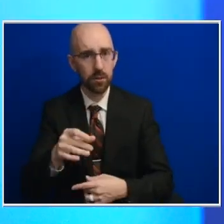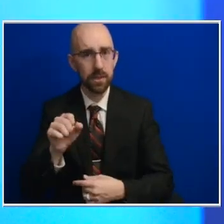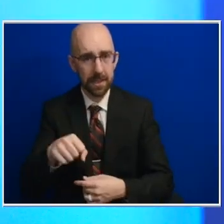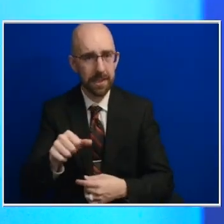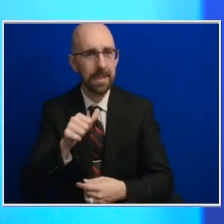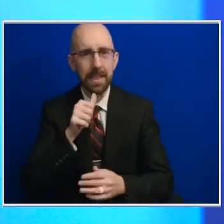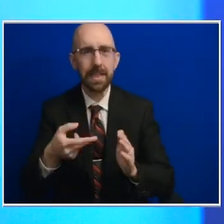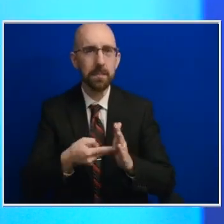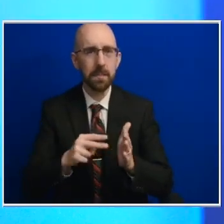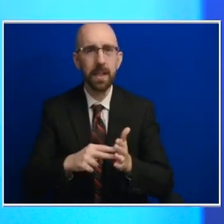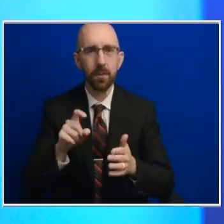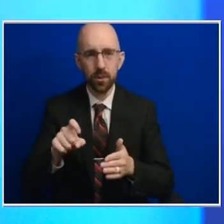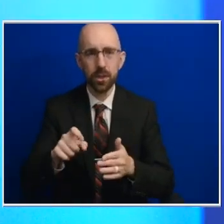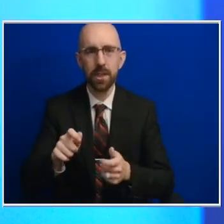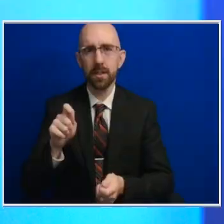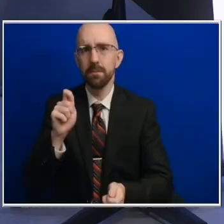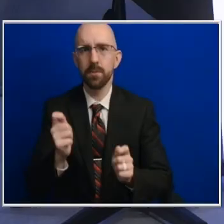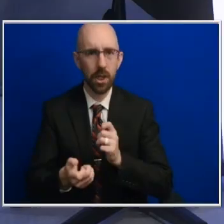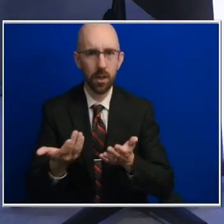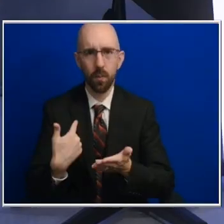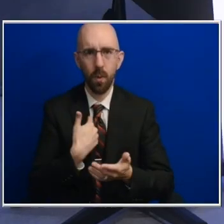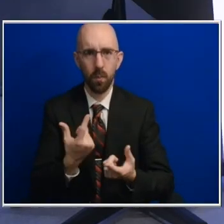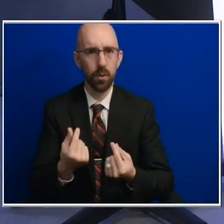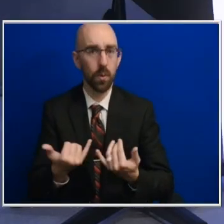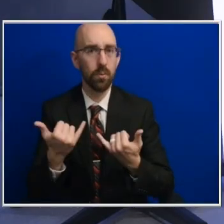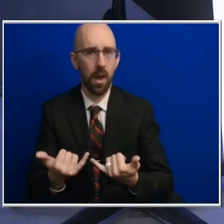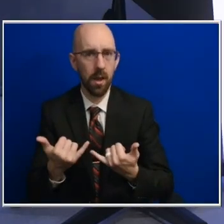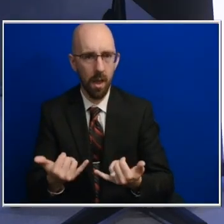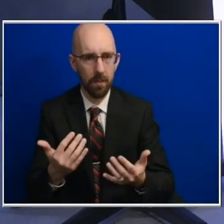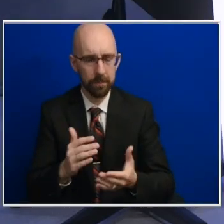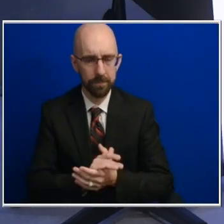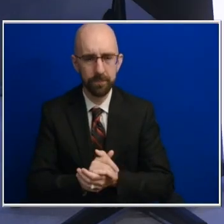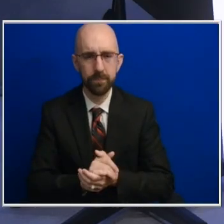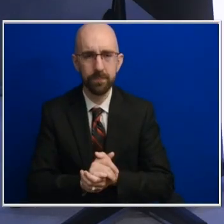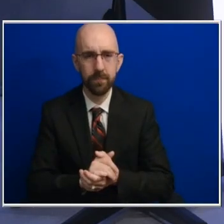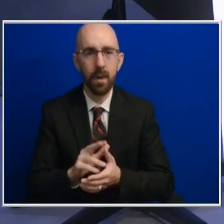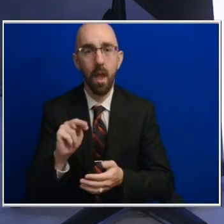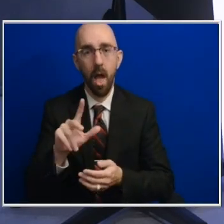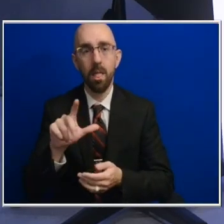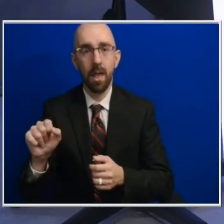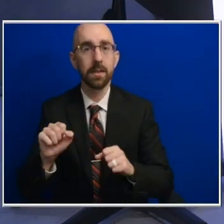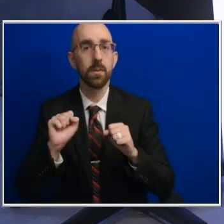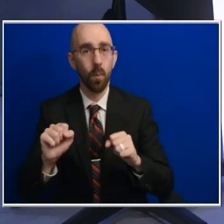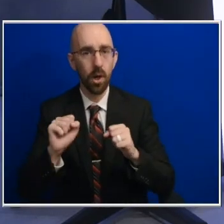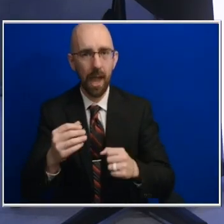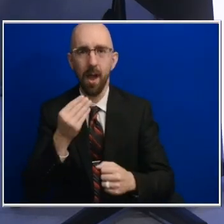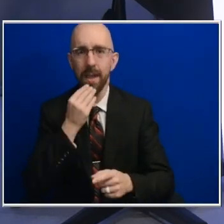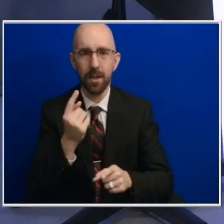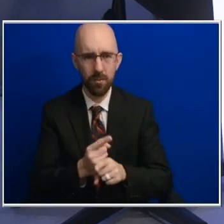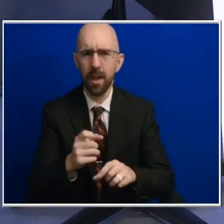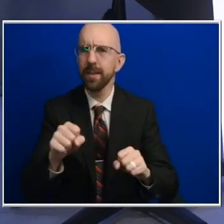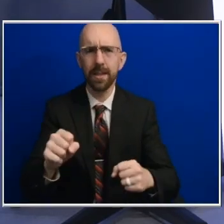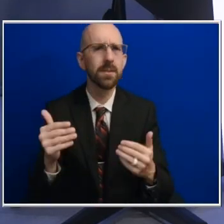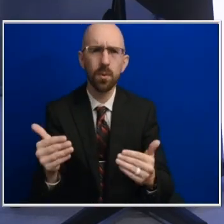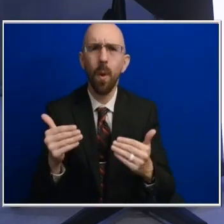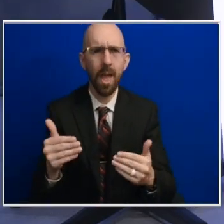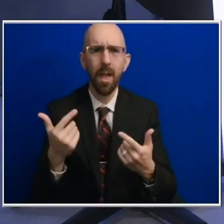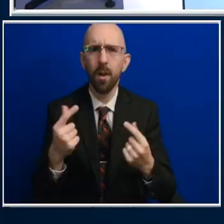make a drastic shift in what we're doing right now. Okay. Unless it's to work out and eat right. Yes, yeah. Go ahead and go for it. Just